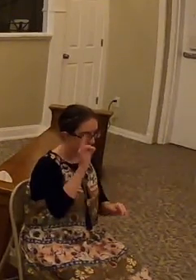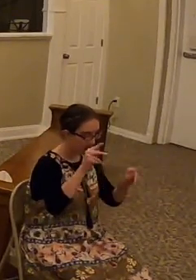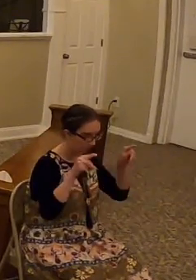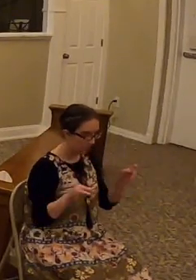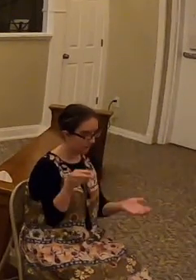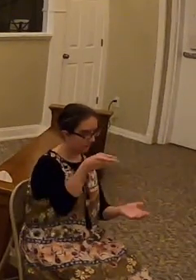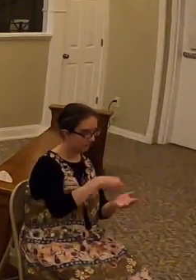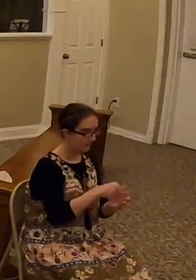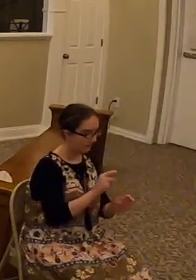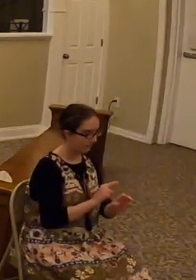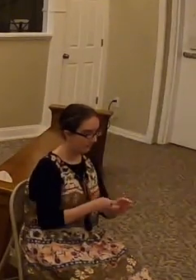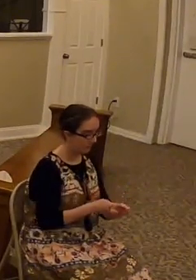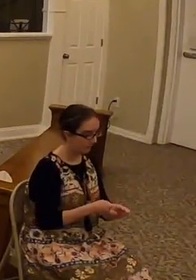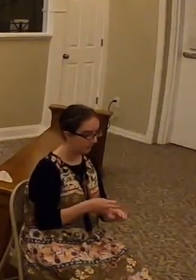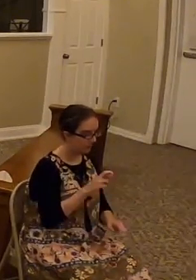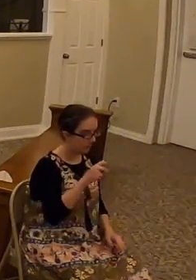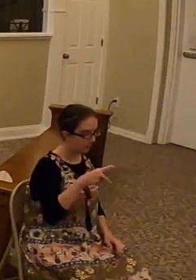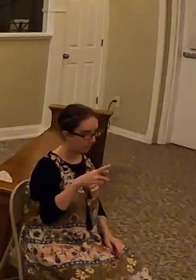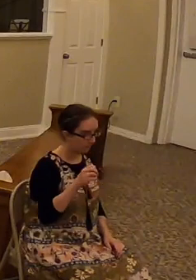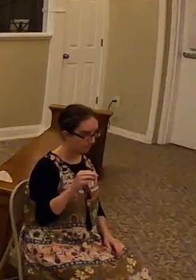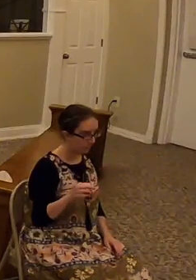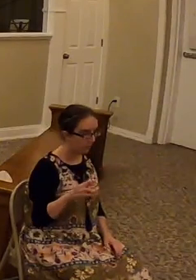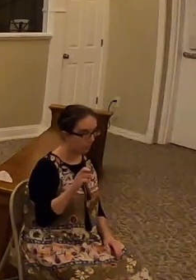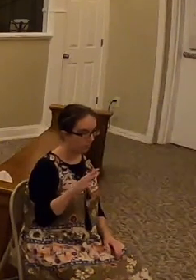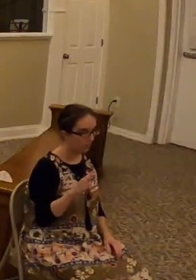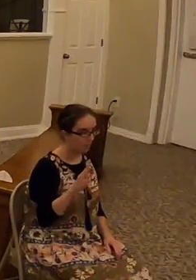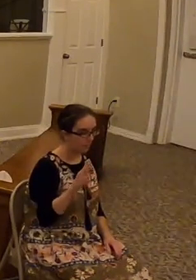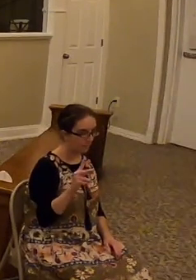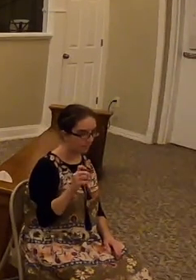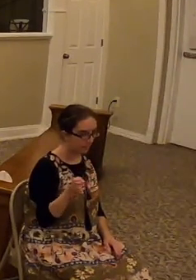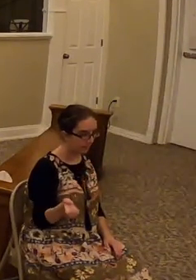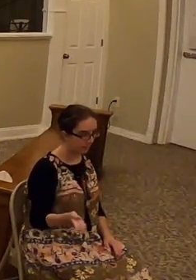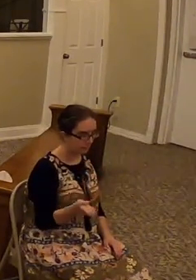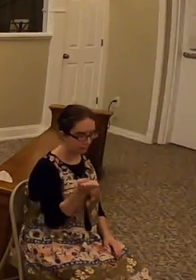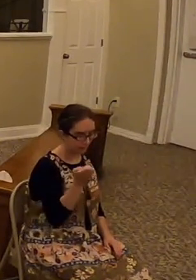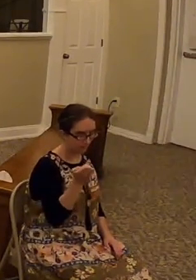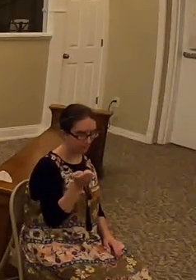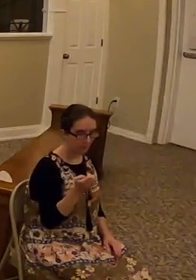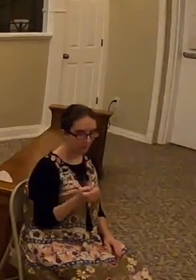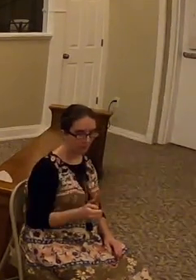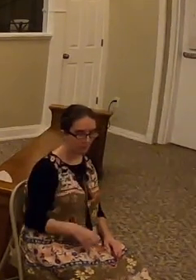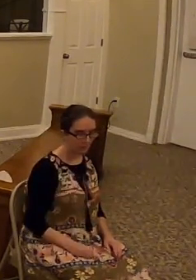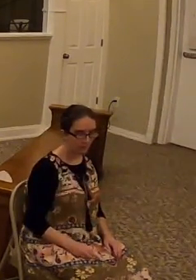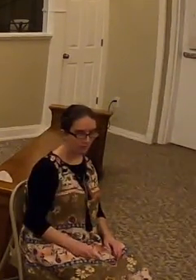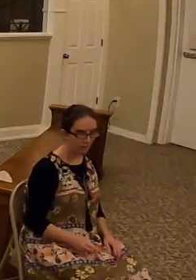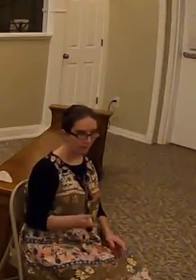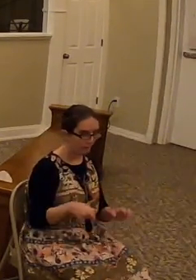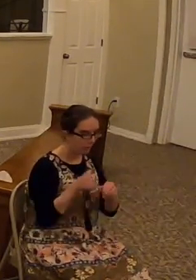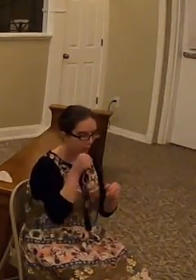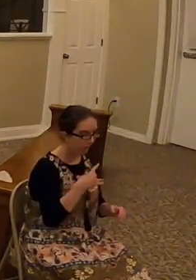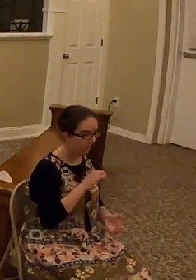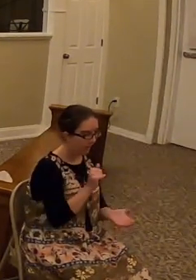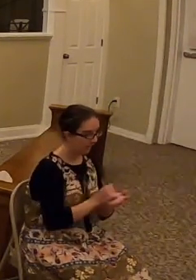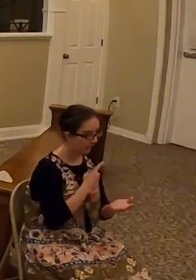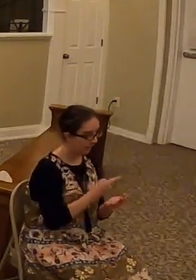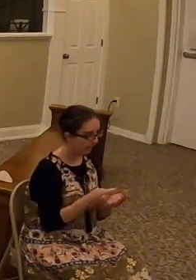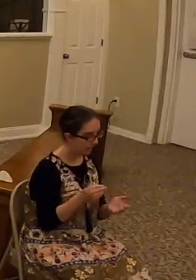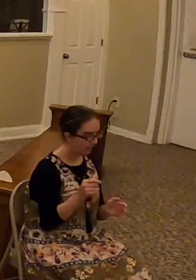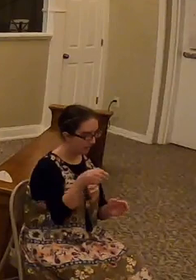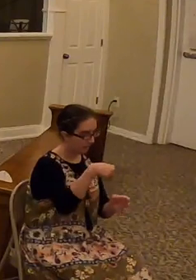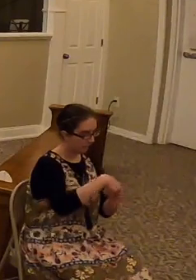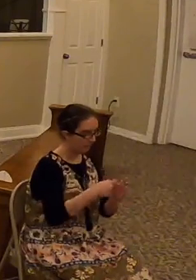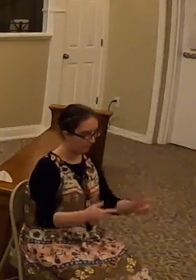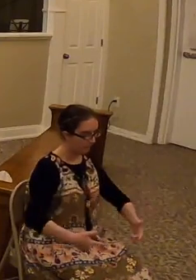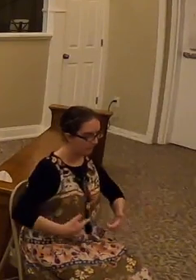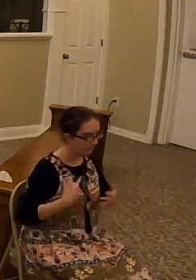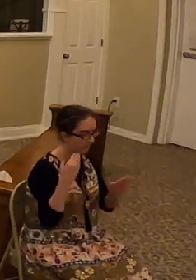evangelist stands up and he begins to reprove and rebuke and exhort, hallelujah, we don't like that sometimes because it gets down where